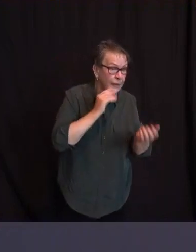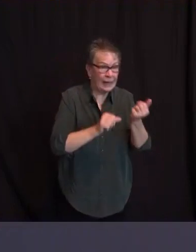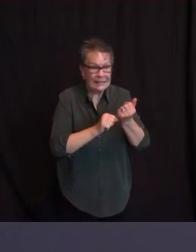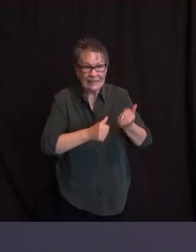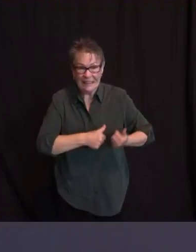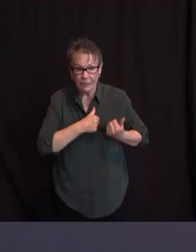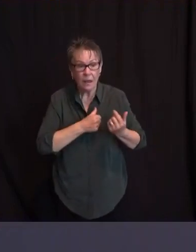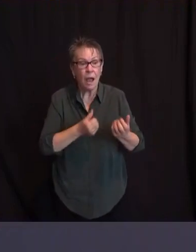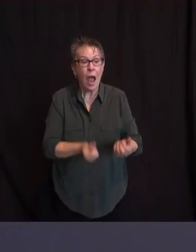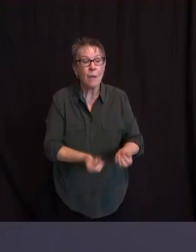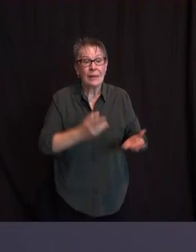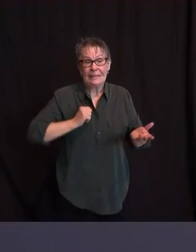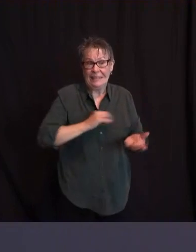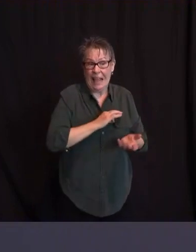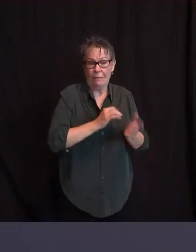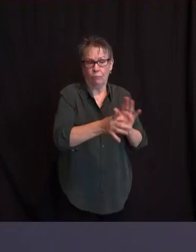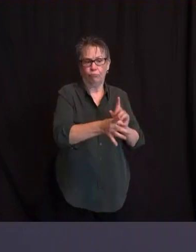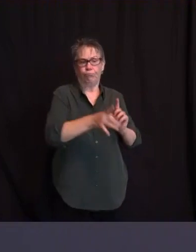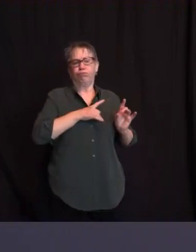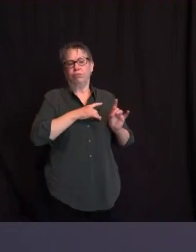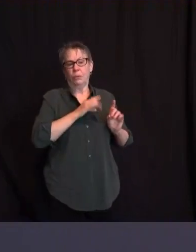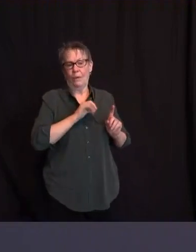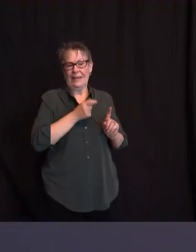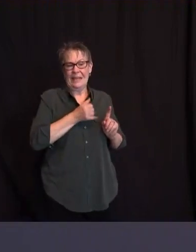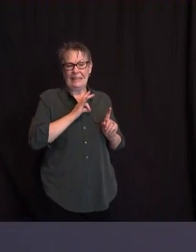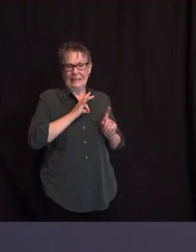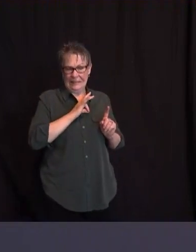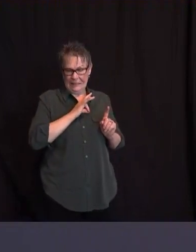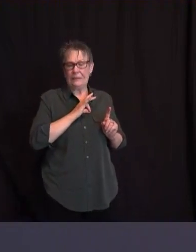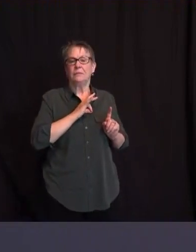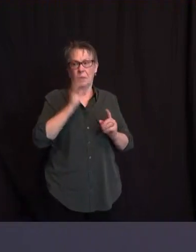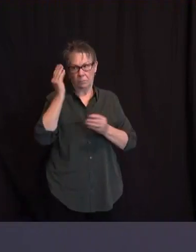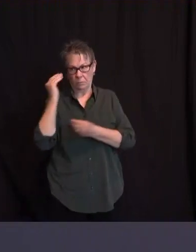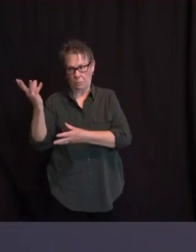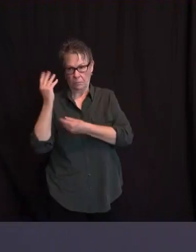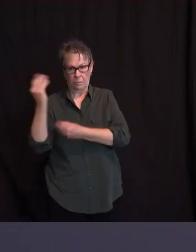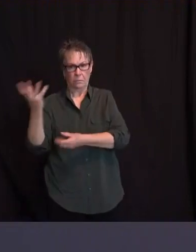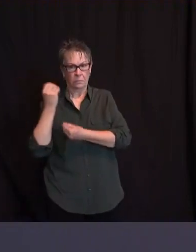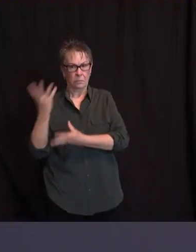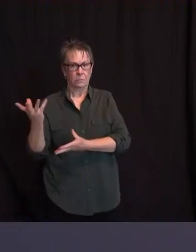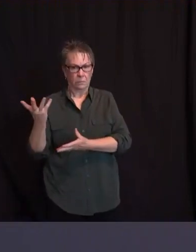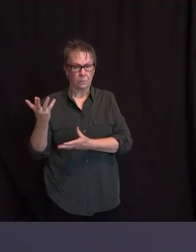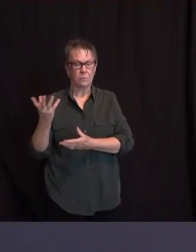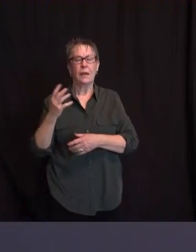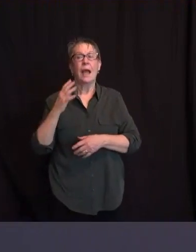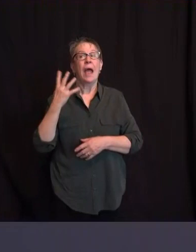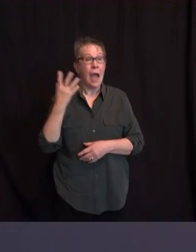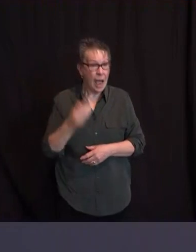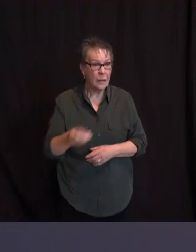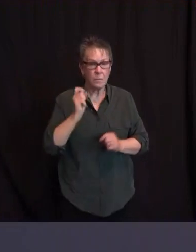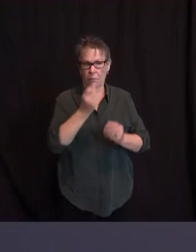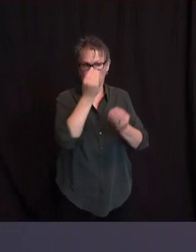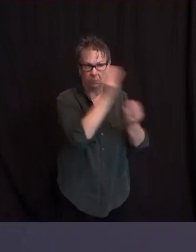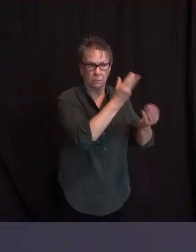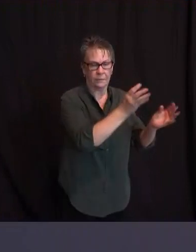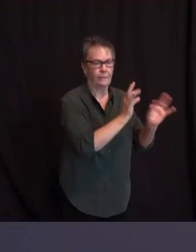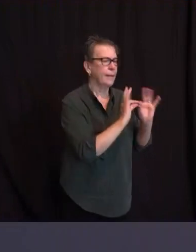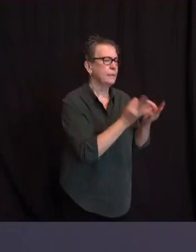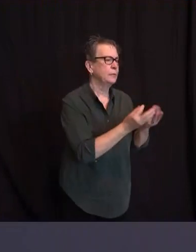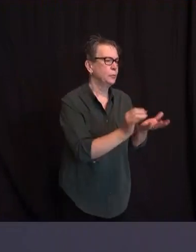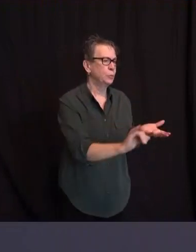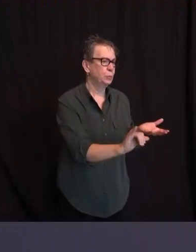of reporting, which I went through, which includes their ability to cohort, their physical plant